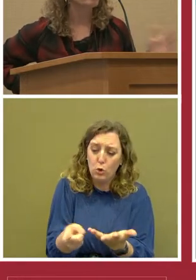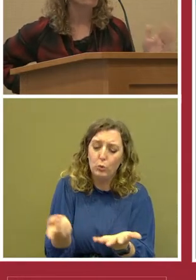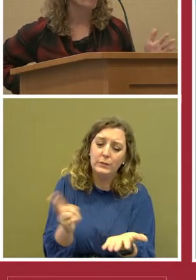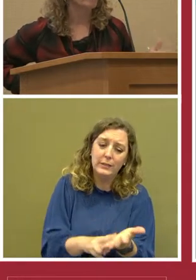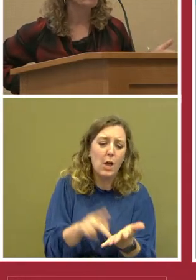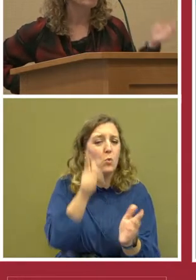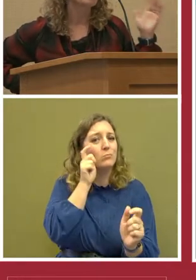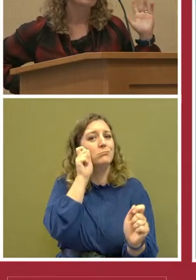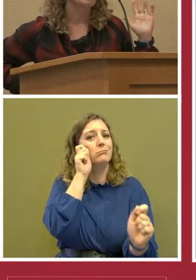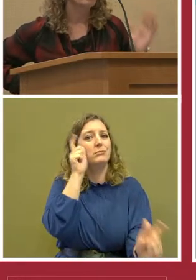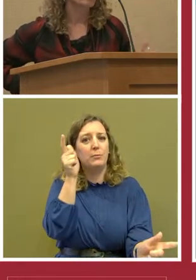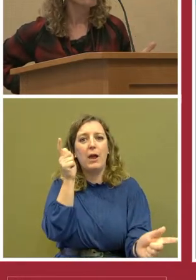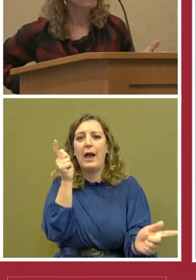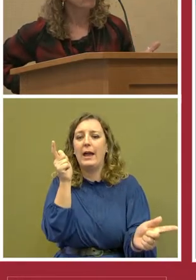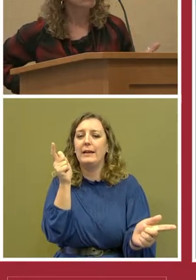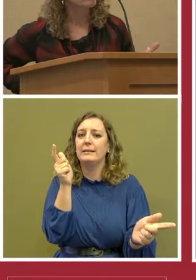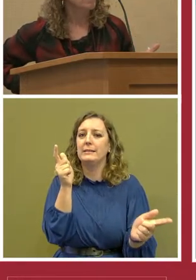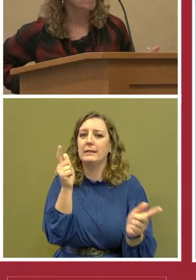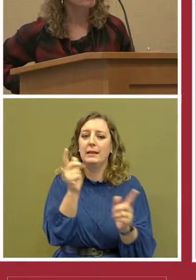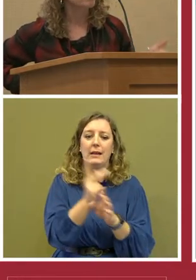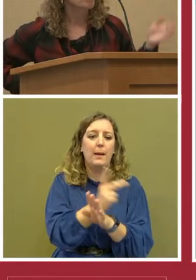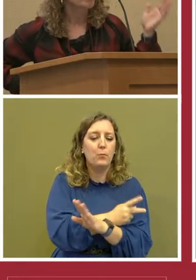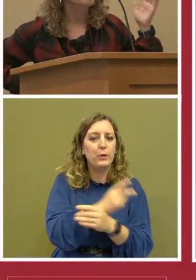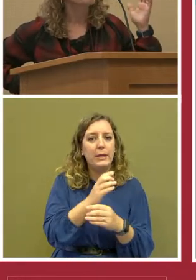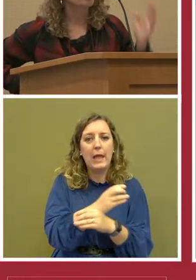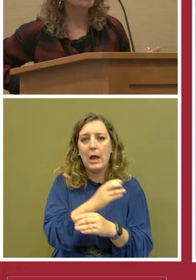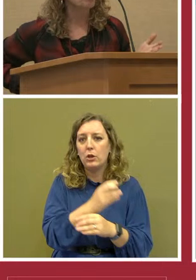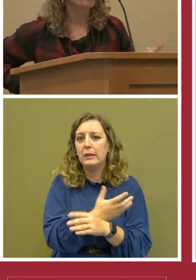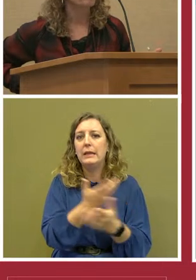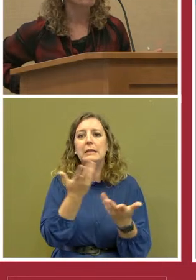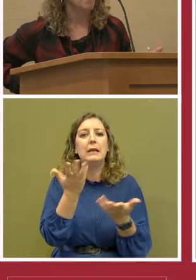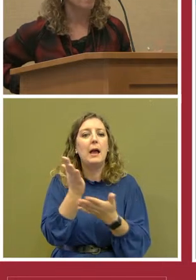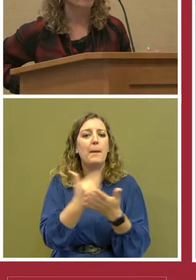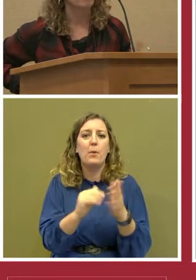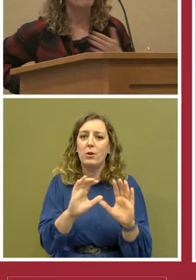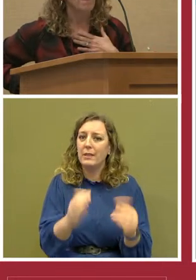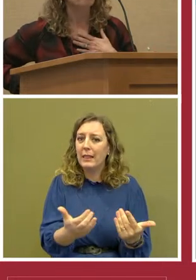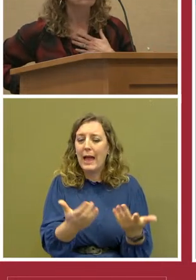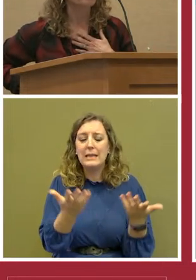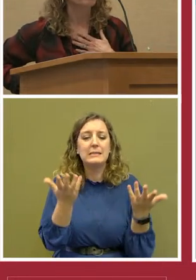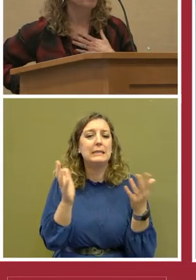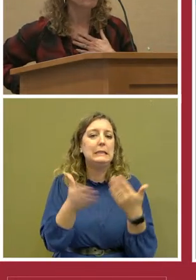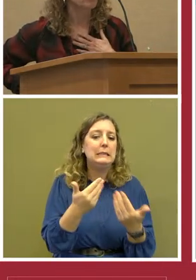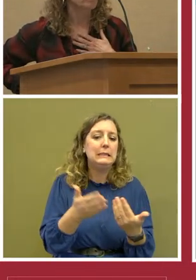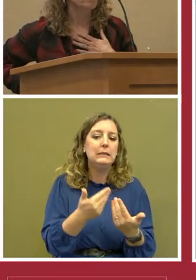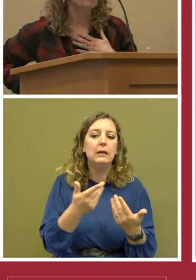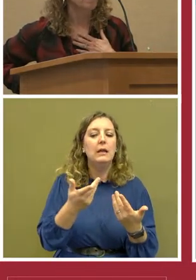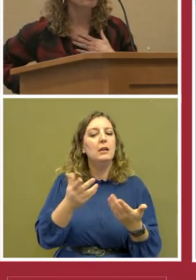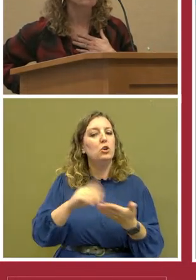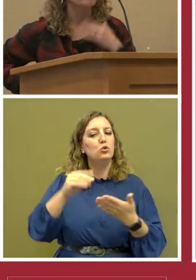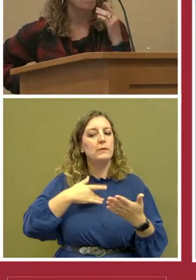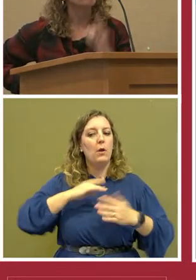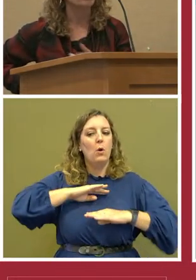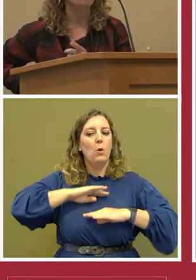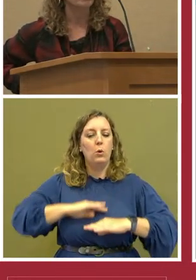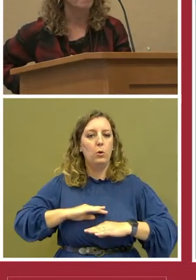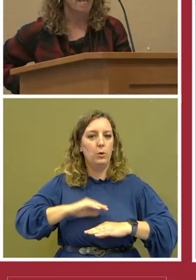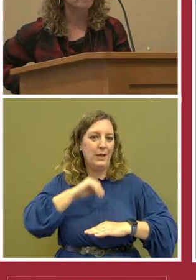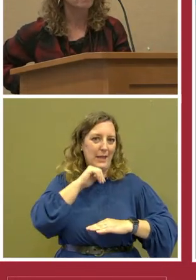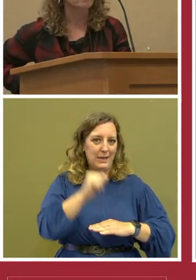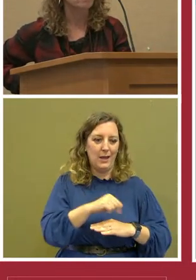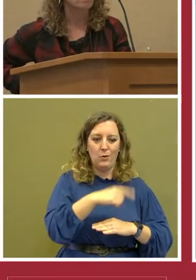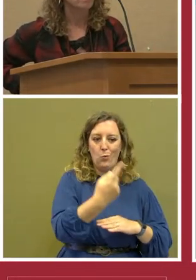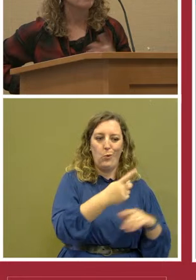there, you will be surprised. It's in our pre-calculus class. It's just part of the class. And that really relieves students, because it's not just